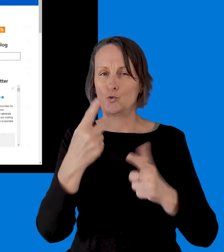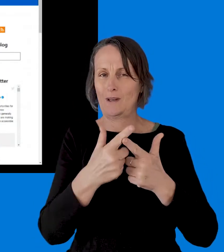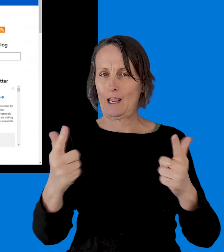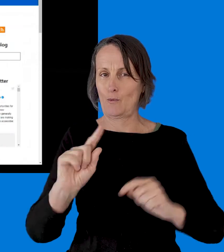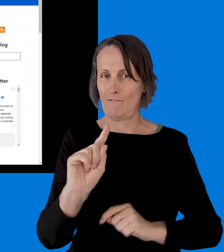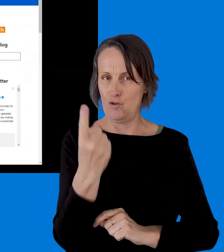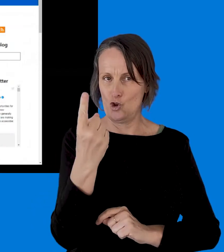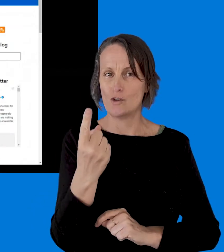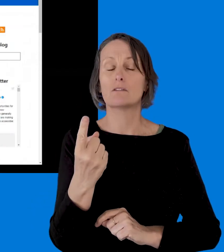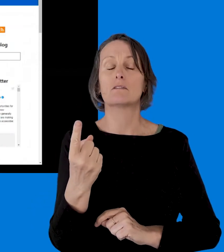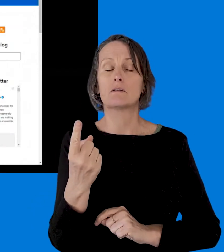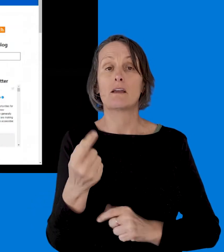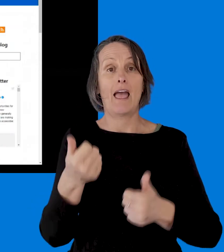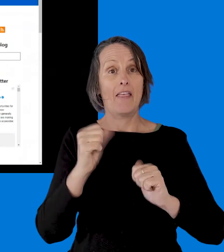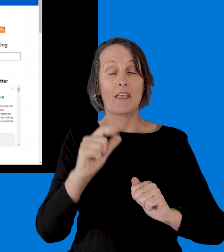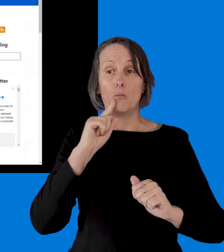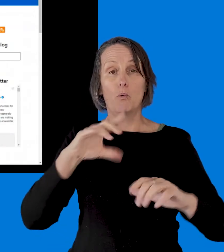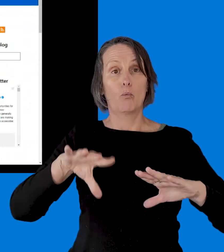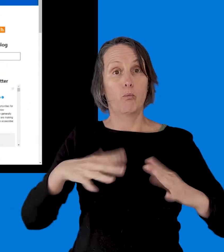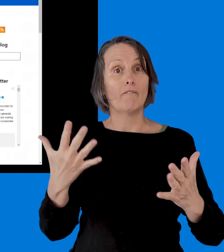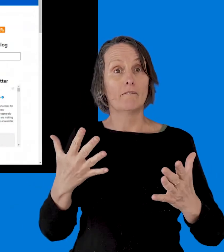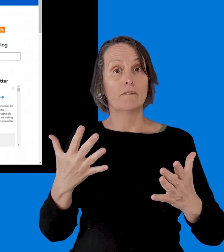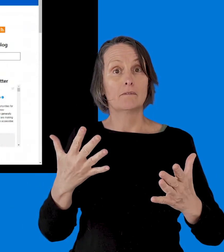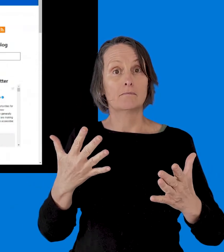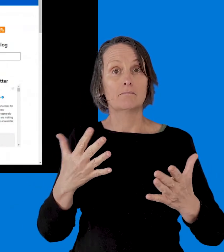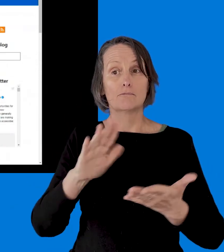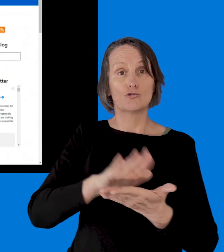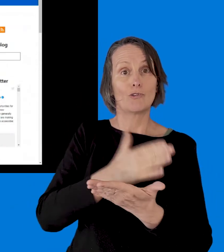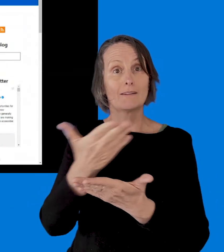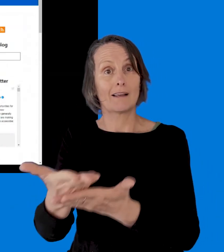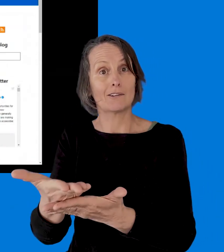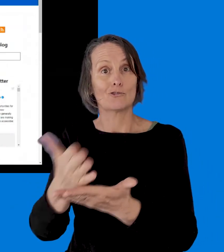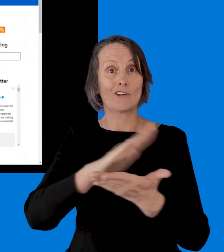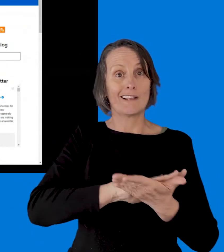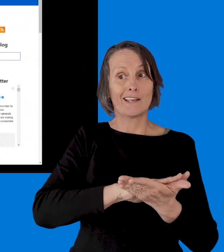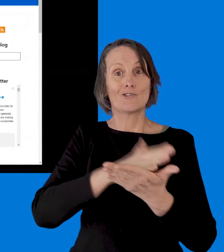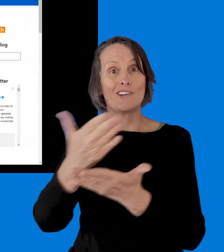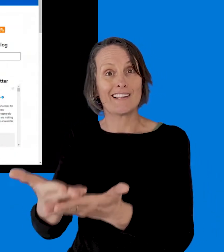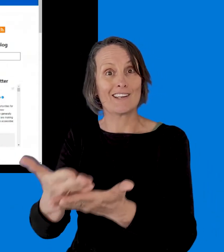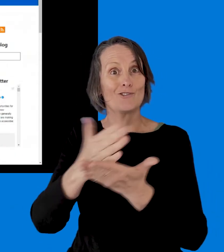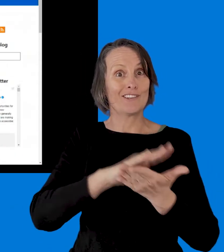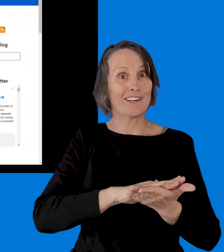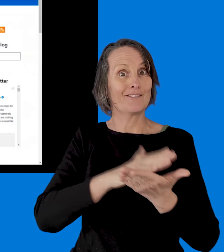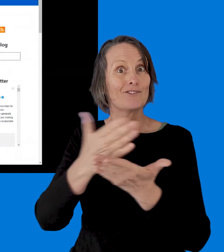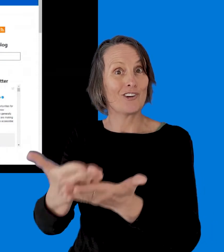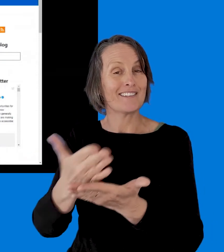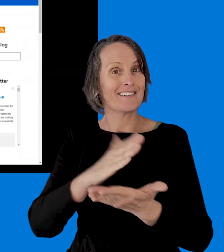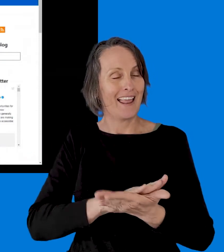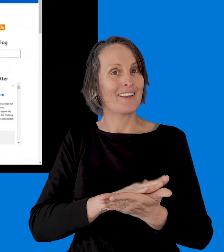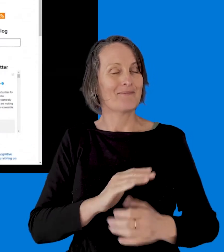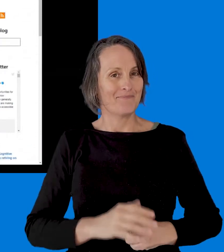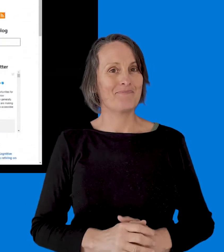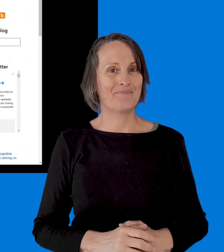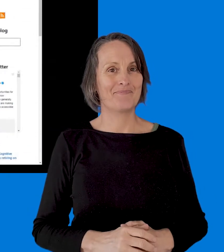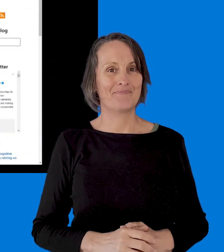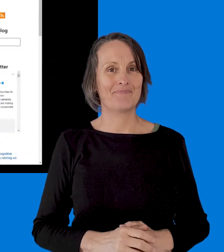2 languages that are being talked, and then it automatically recognizes which language is being spoken and then translates